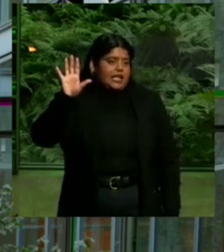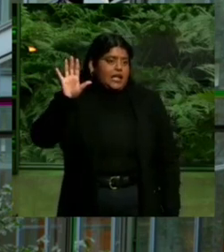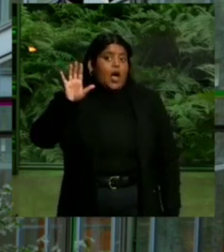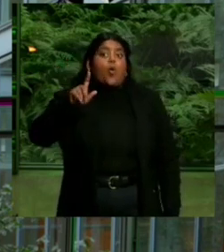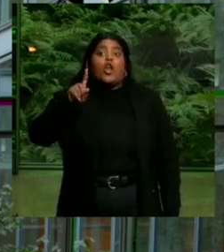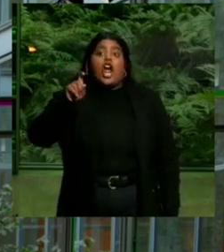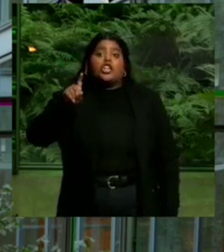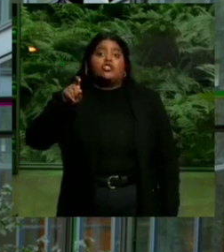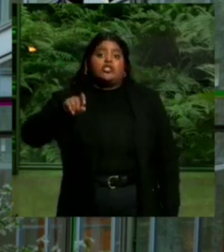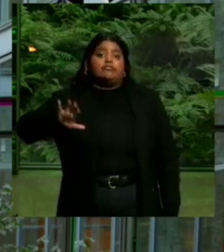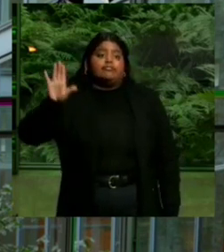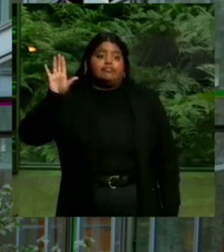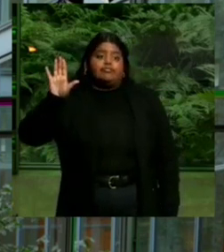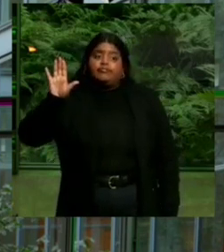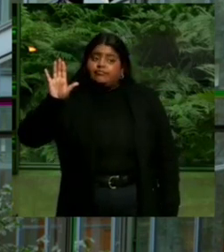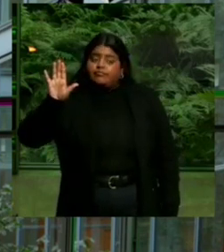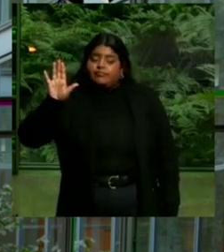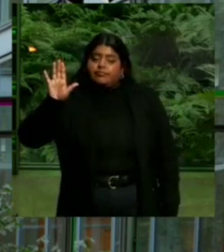100,